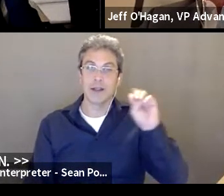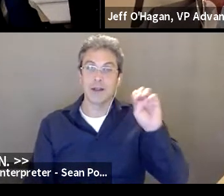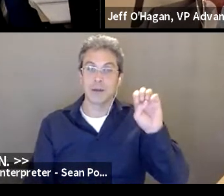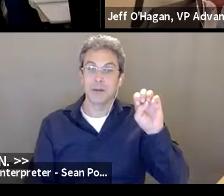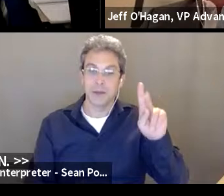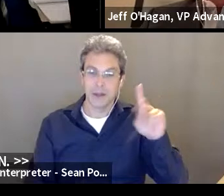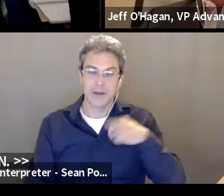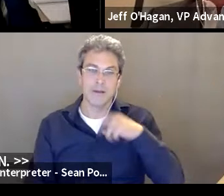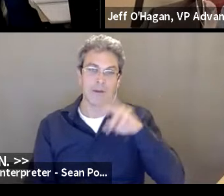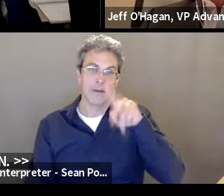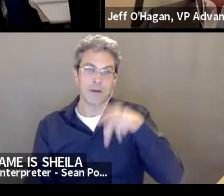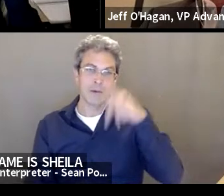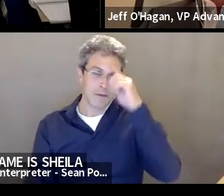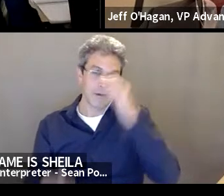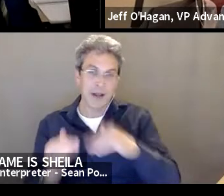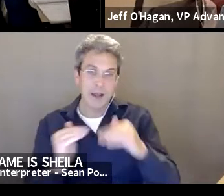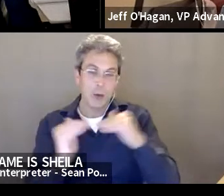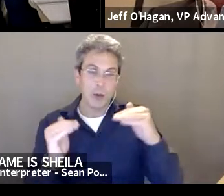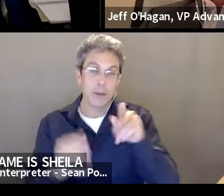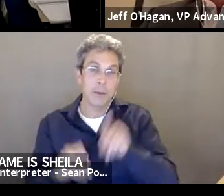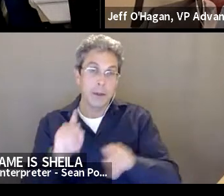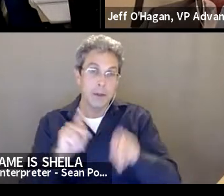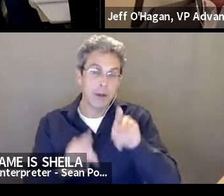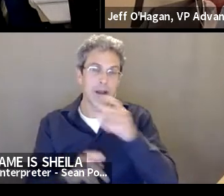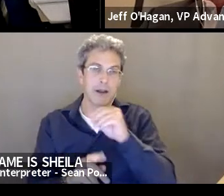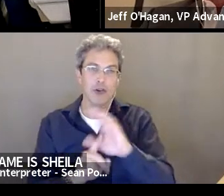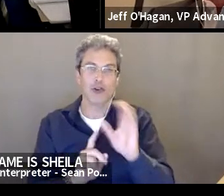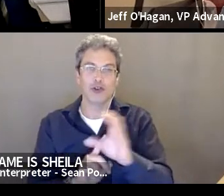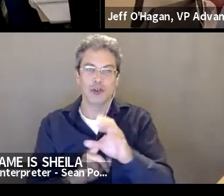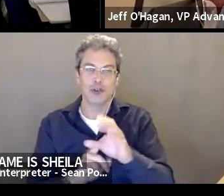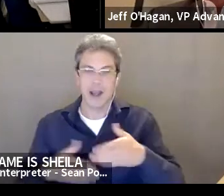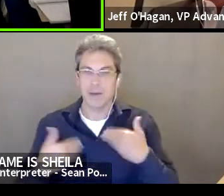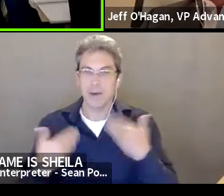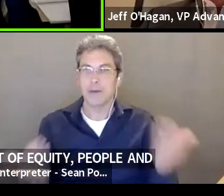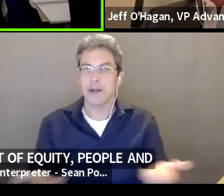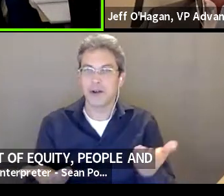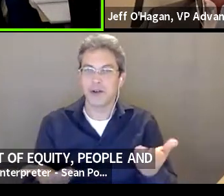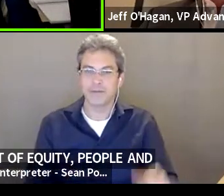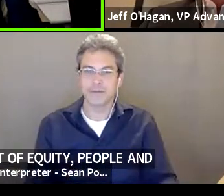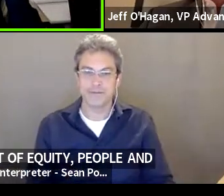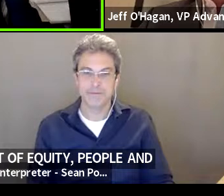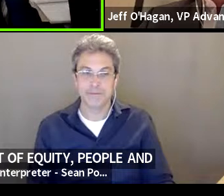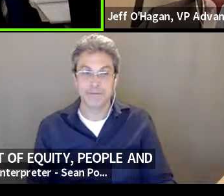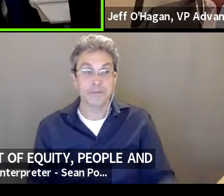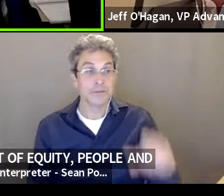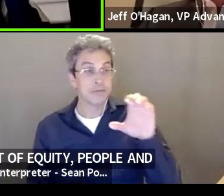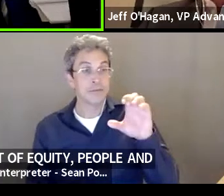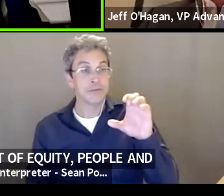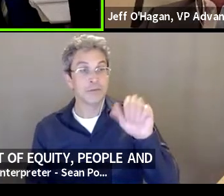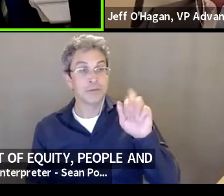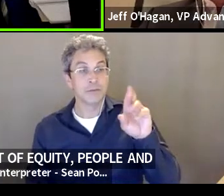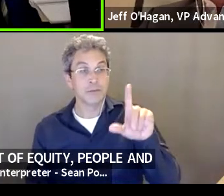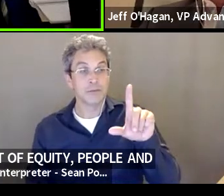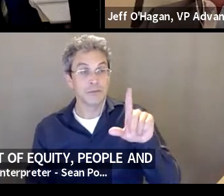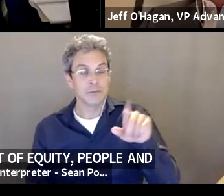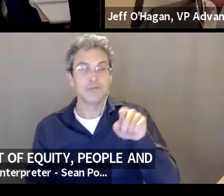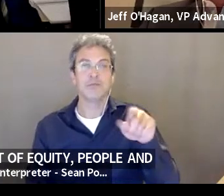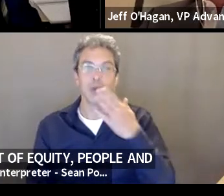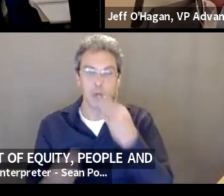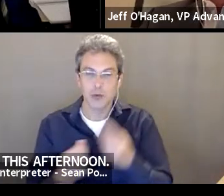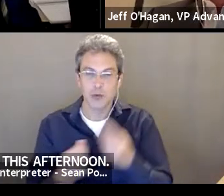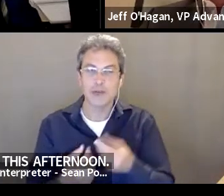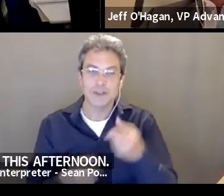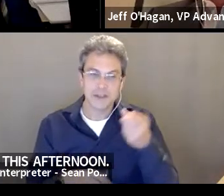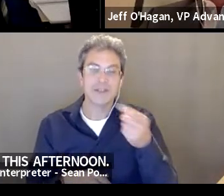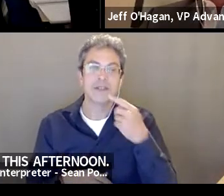of Equity, People, and Culture. Good to be here this afternoon. Carol? Oh, bonjour. I'm Carol